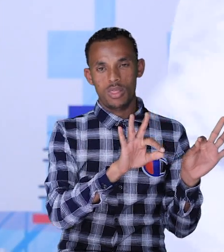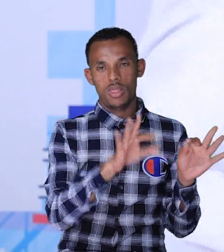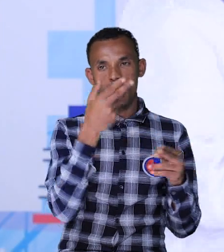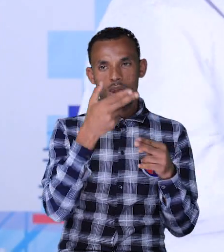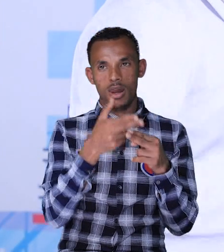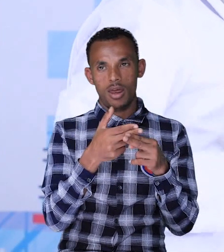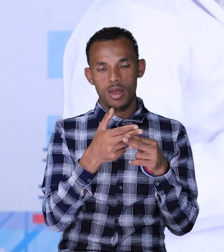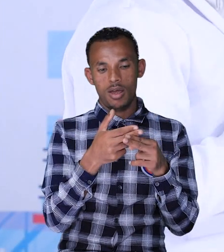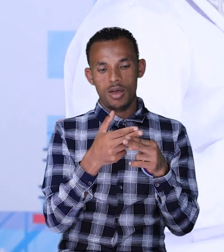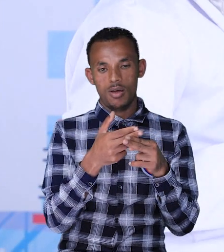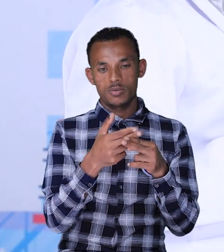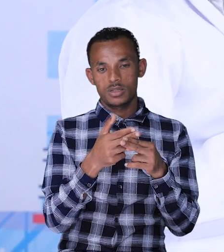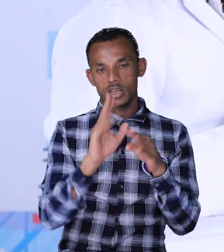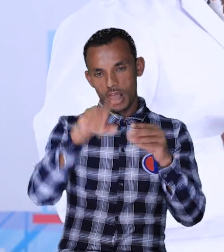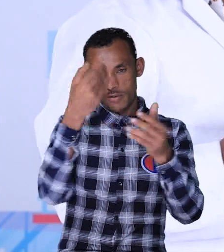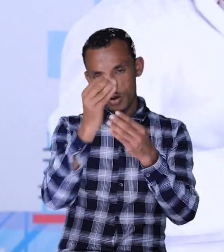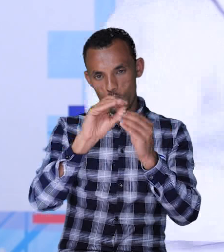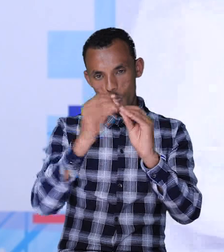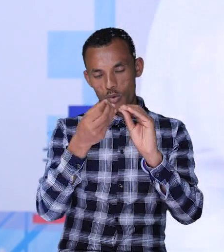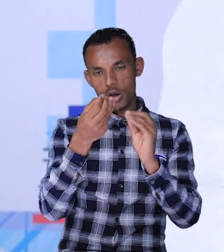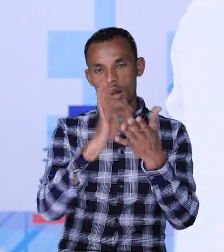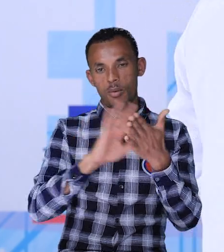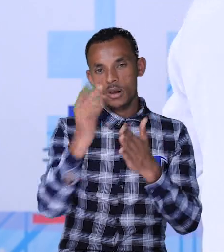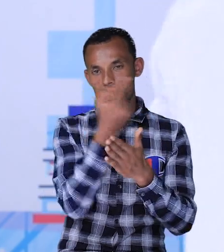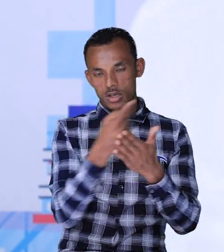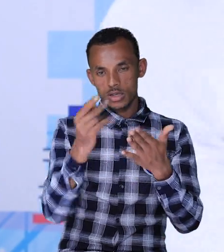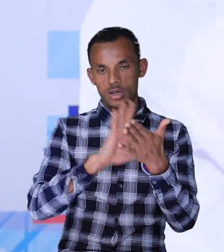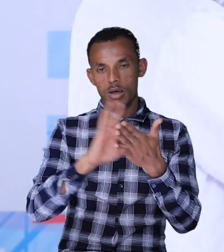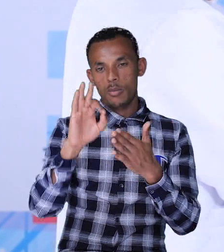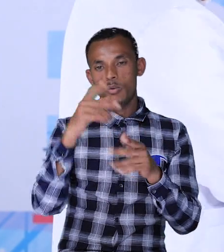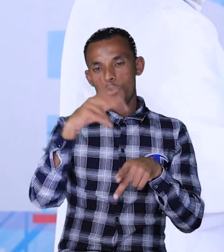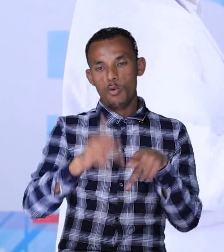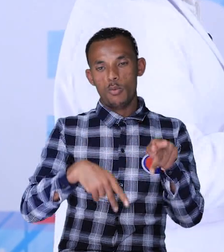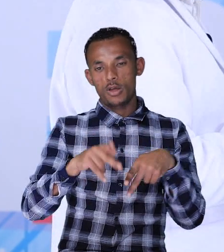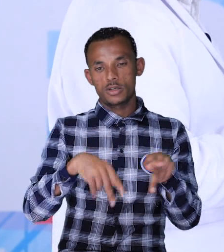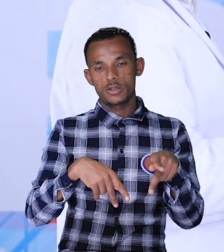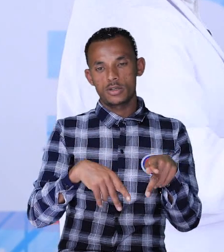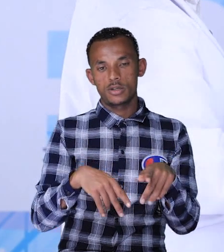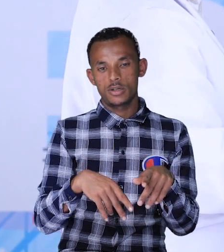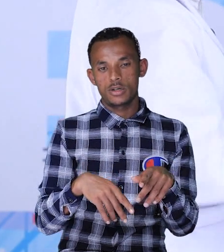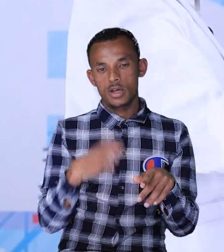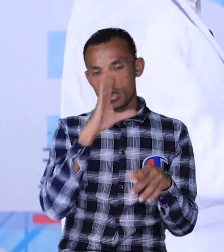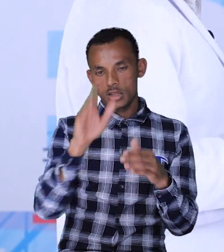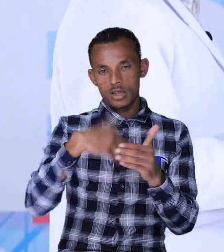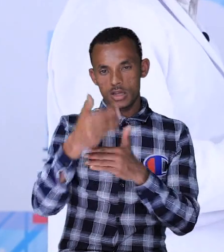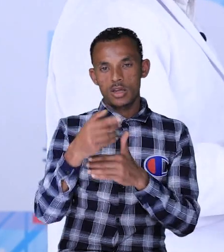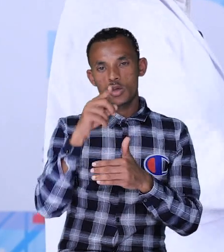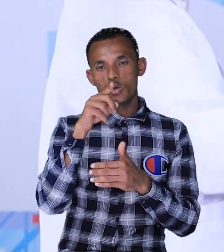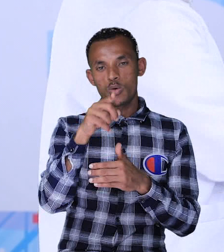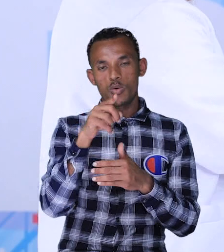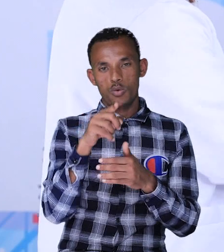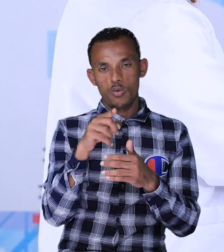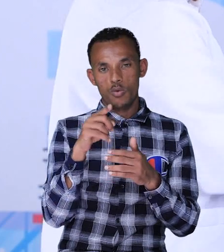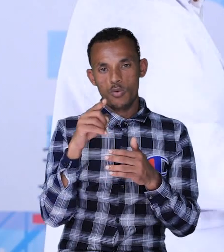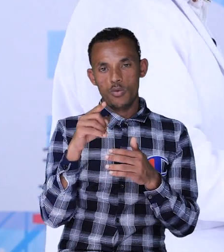names or give code numbers for each member of the population, and